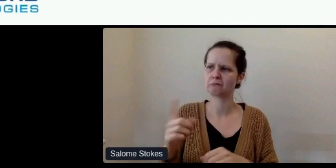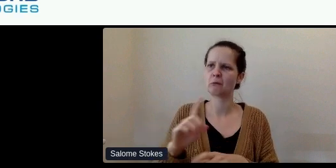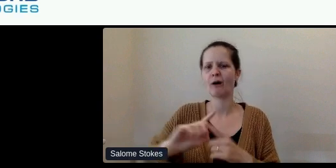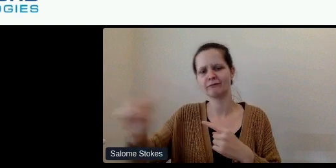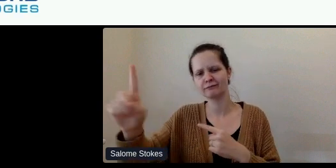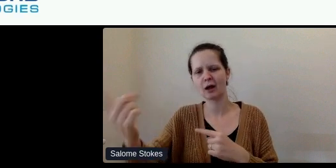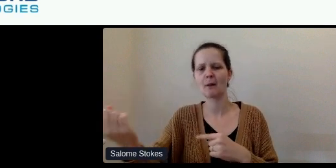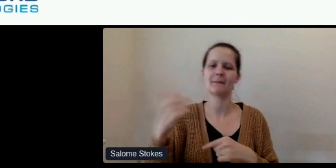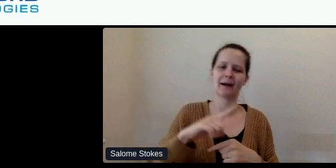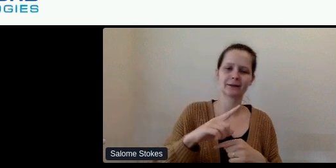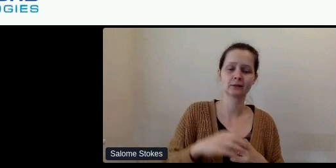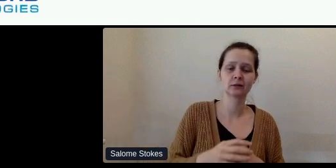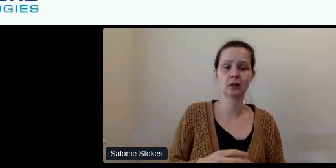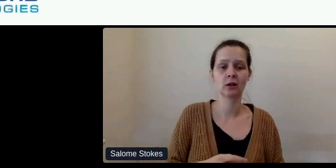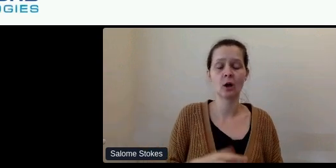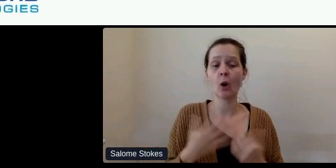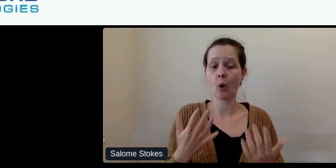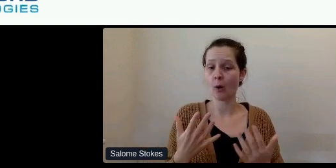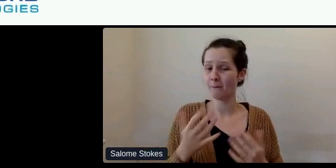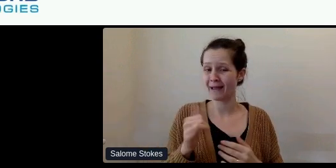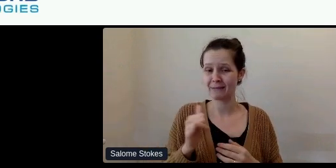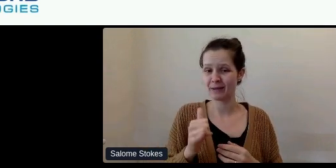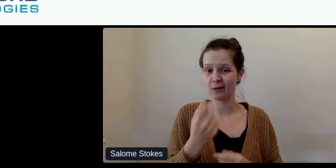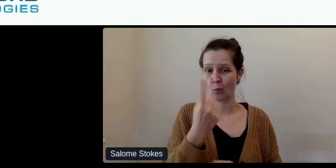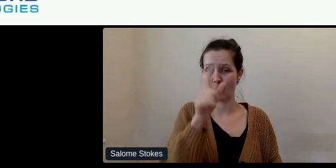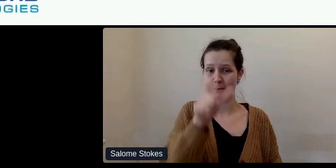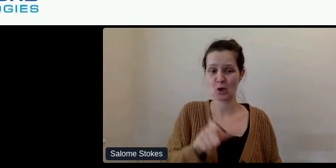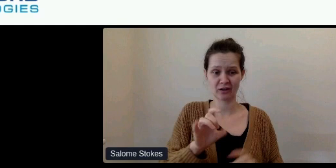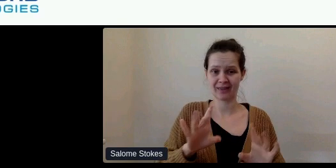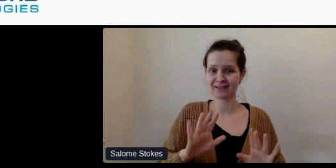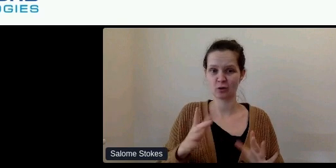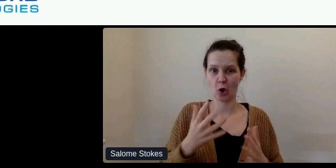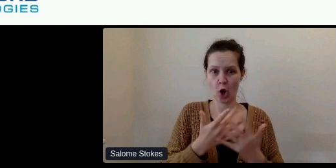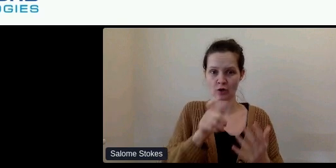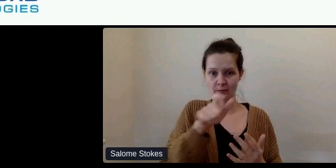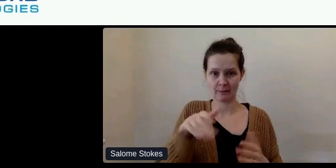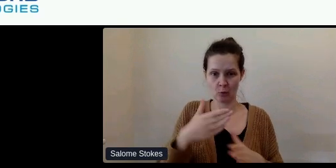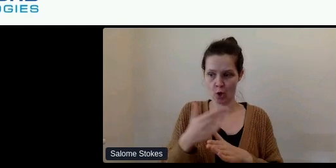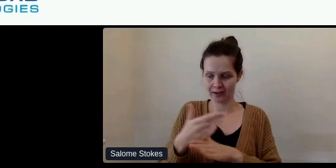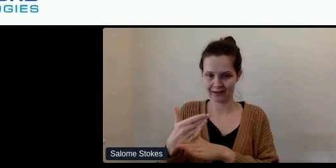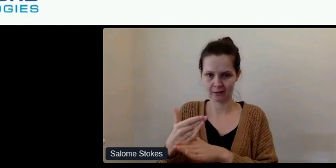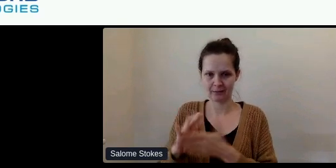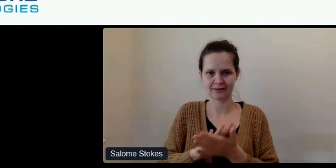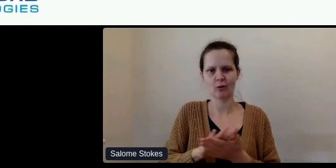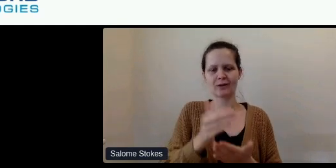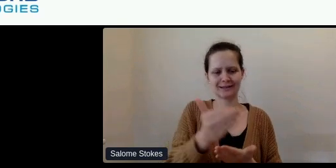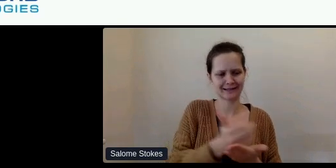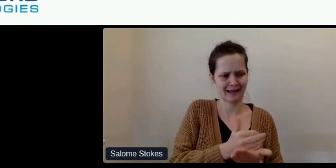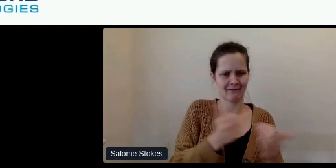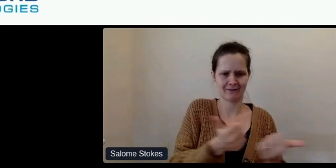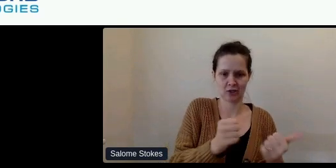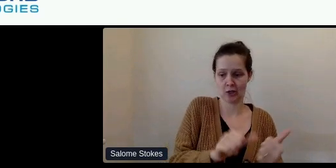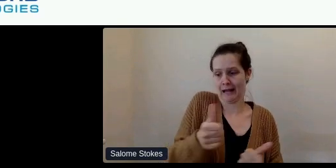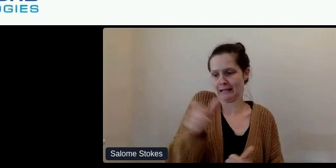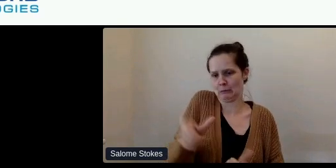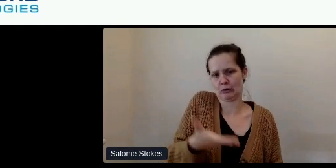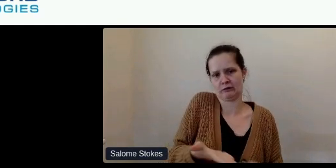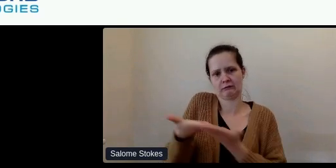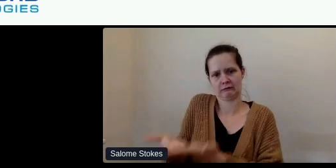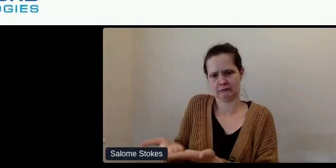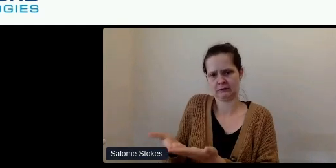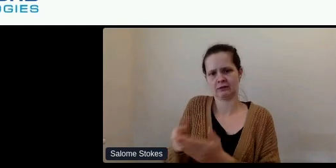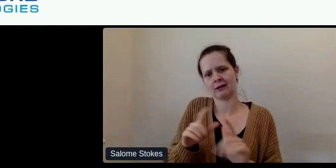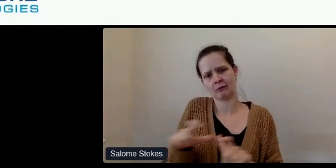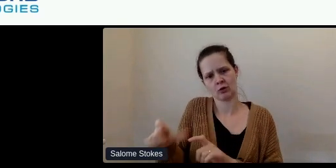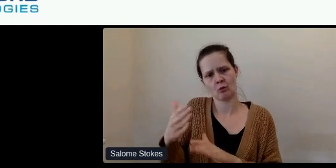to have multiple people working on the document, and you can pick up where you left off. And it also saves the original file. So if there's